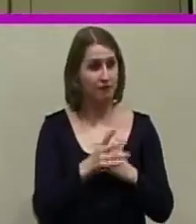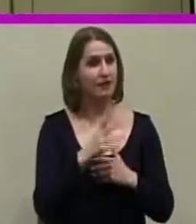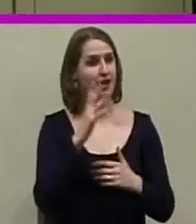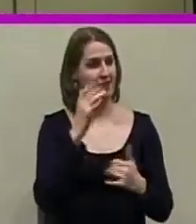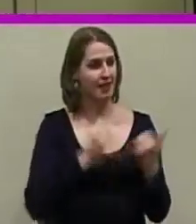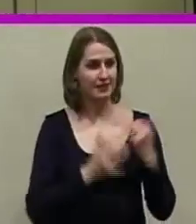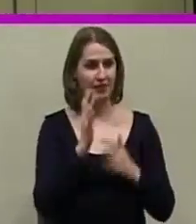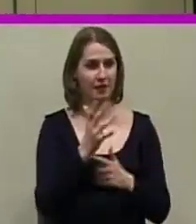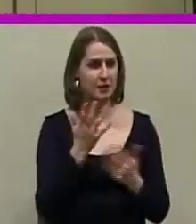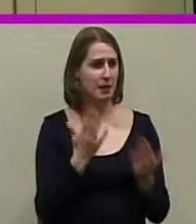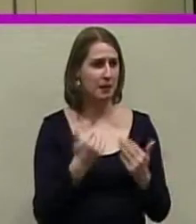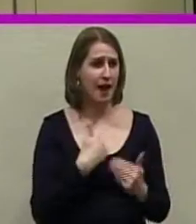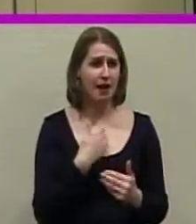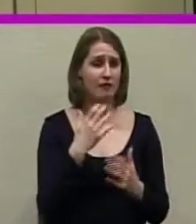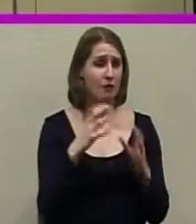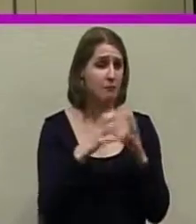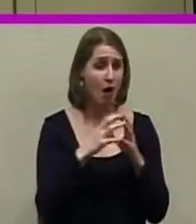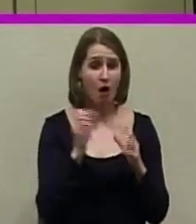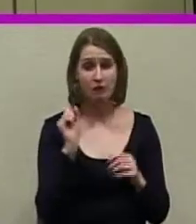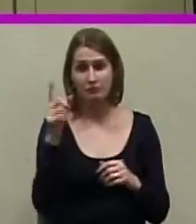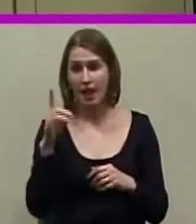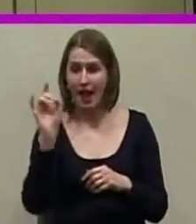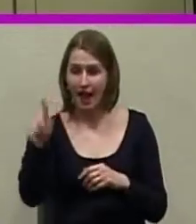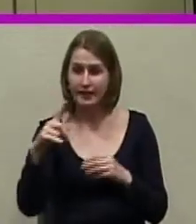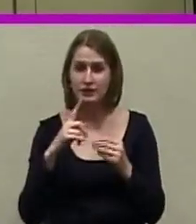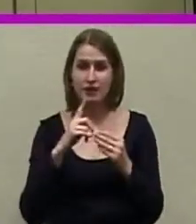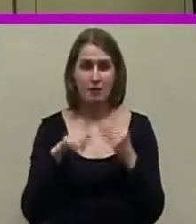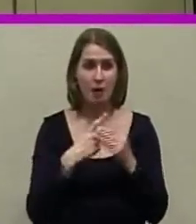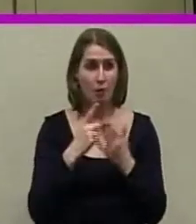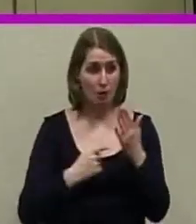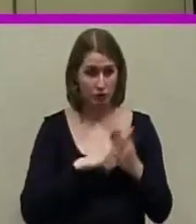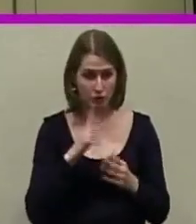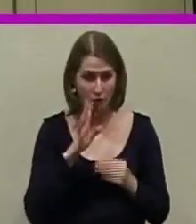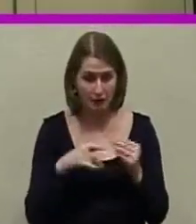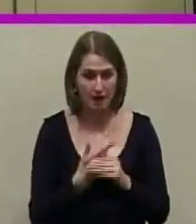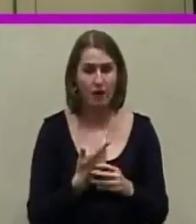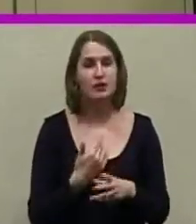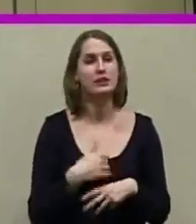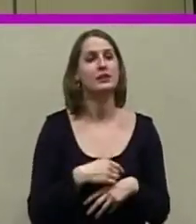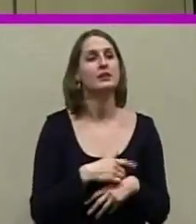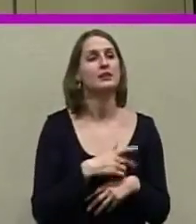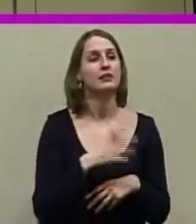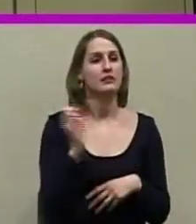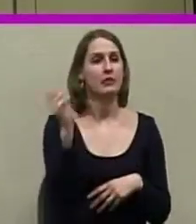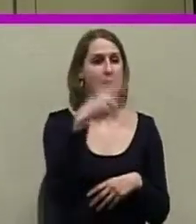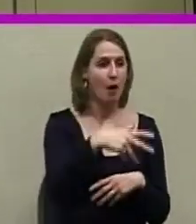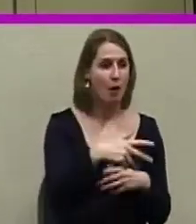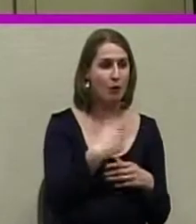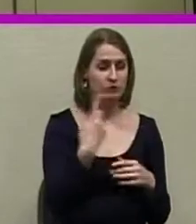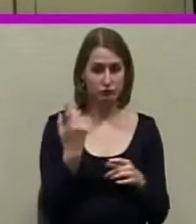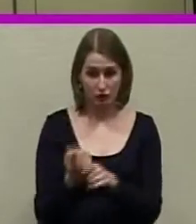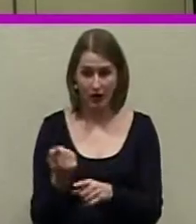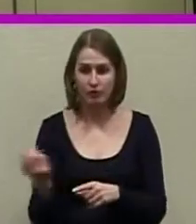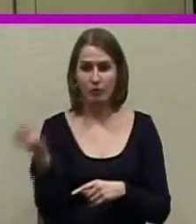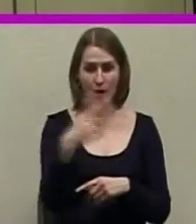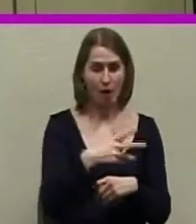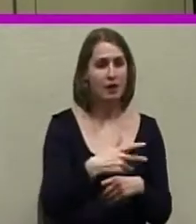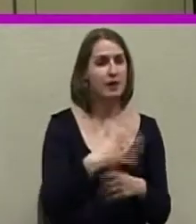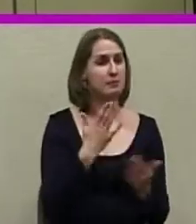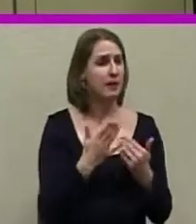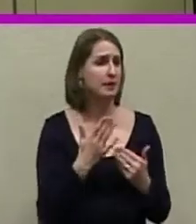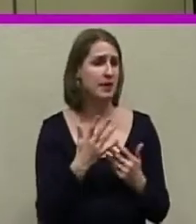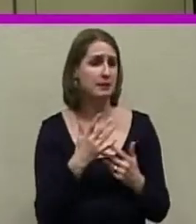might have a spongy Nerf ball, throw the ball to you, ask you a question about what we were just talking about. You get it right, you throw the ball to the next student. We might play hangman. We